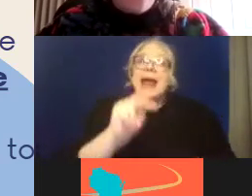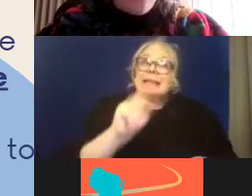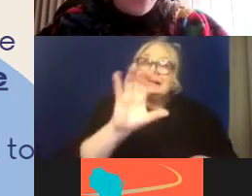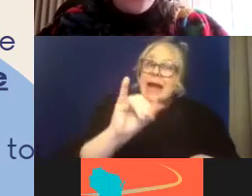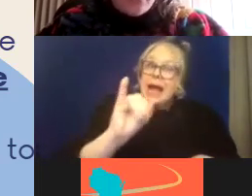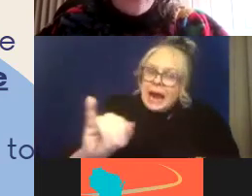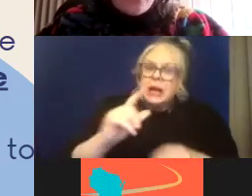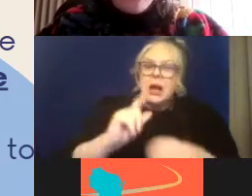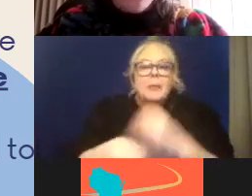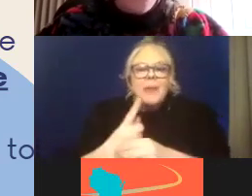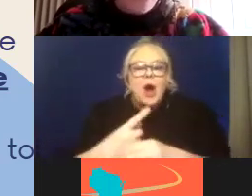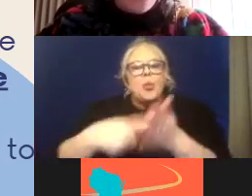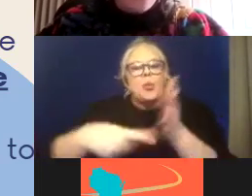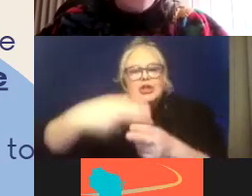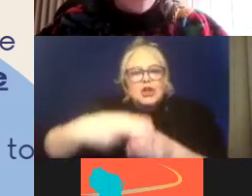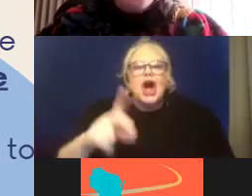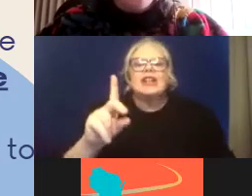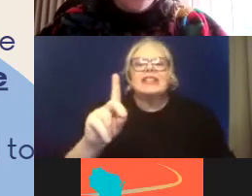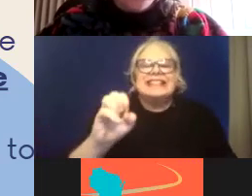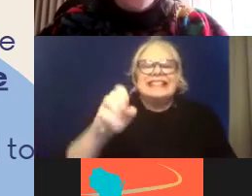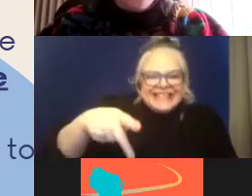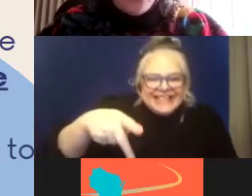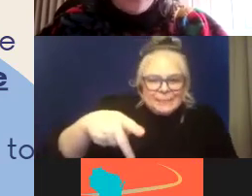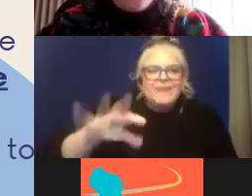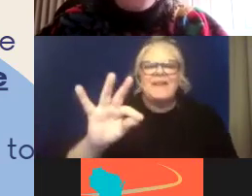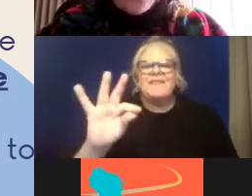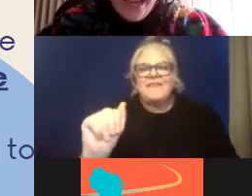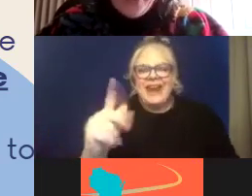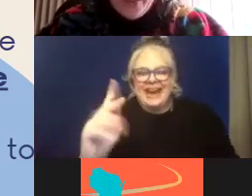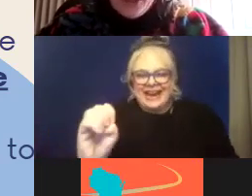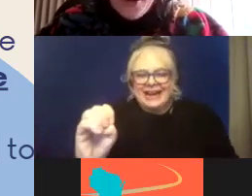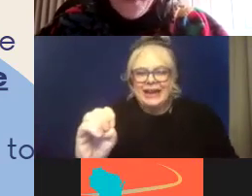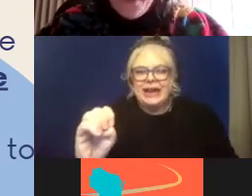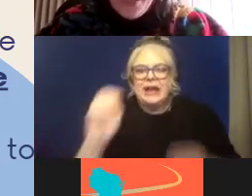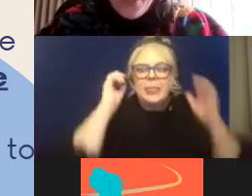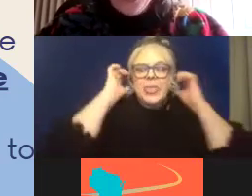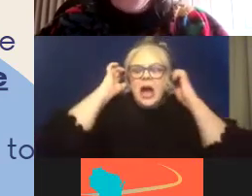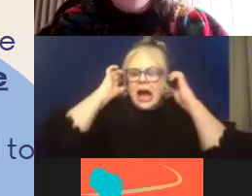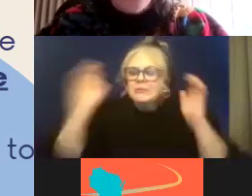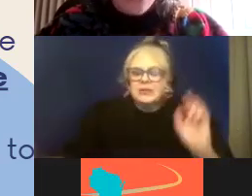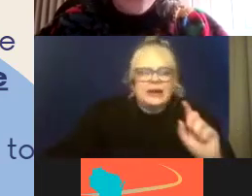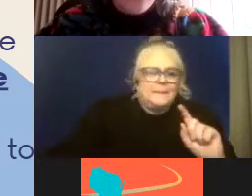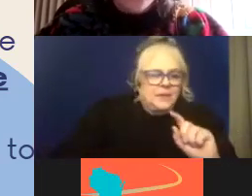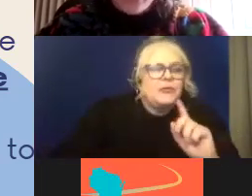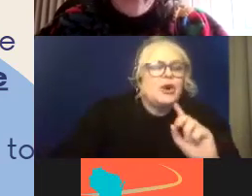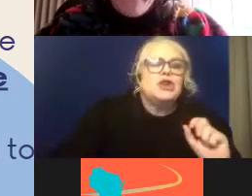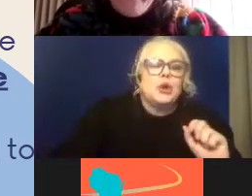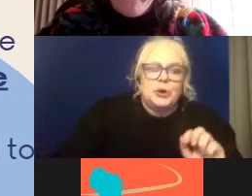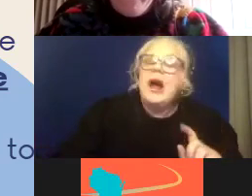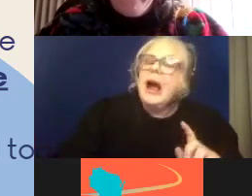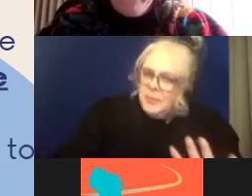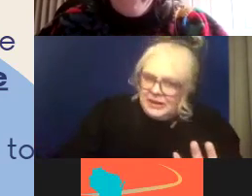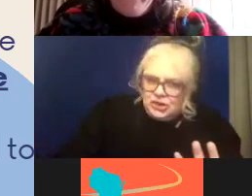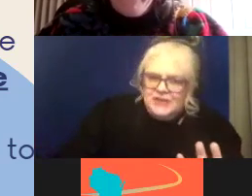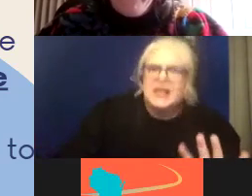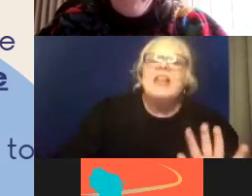exact copy of a deepfake, but not an AI edited version of an image if you only have the original. So for interpreter,